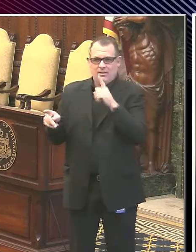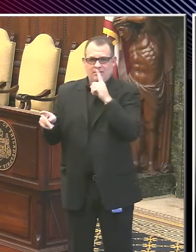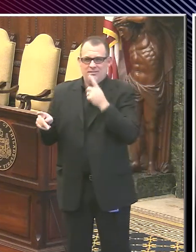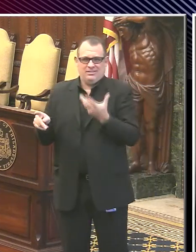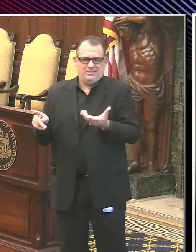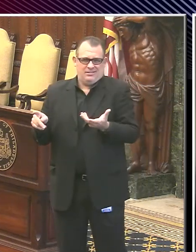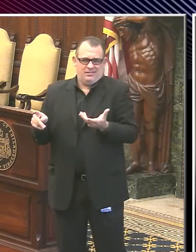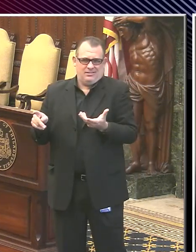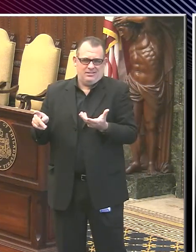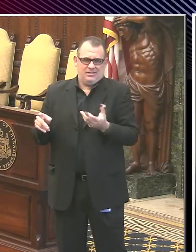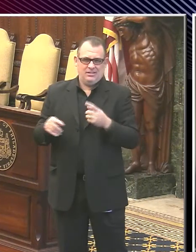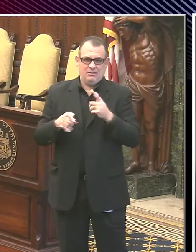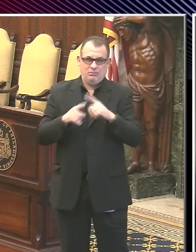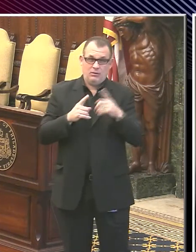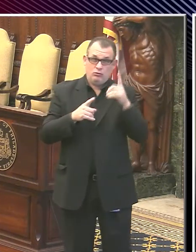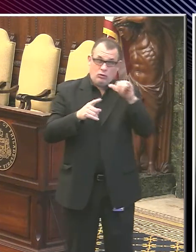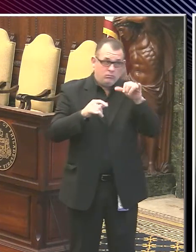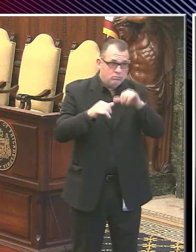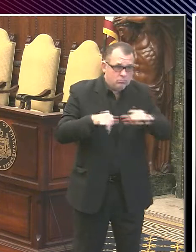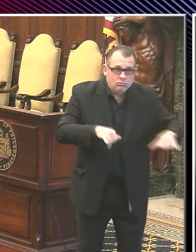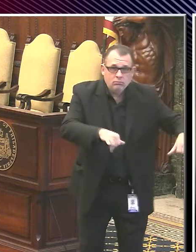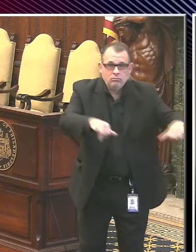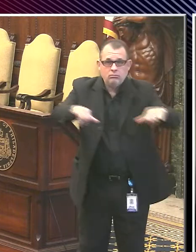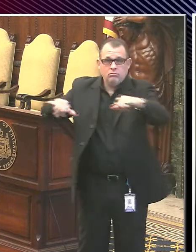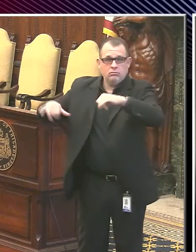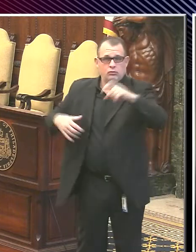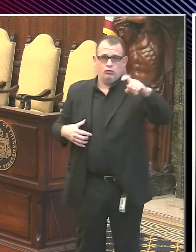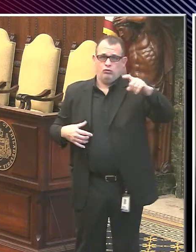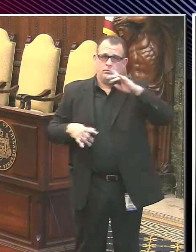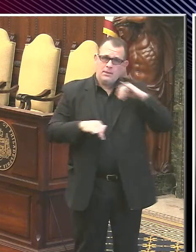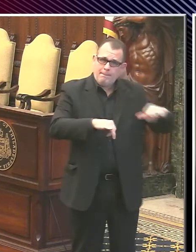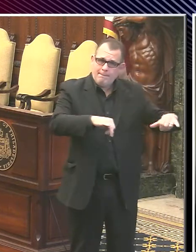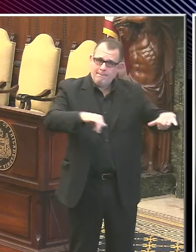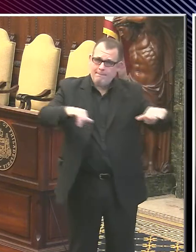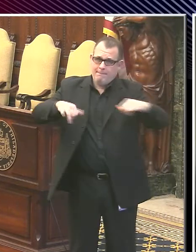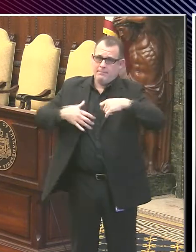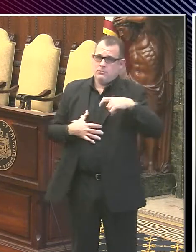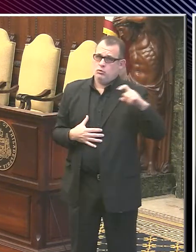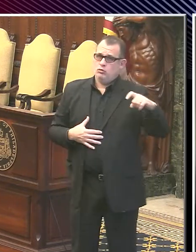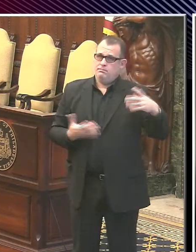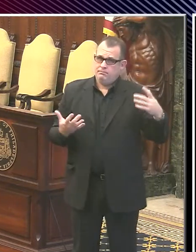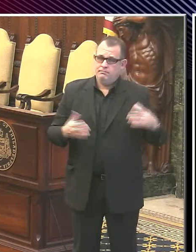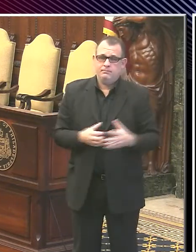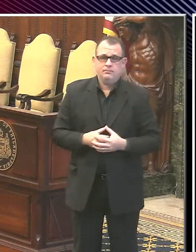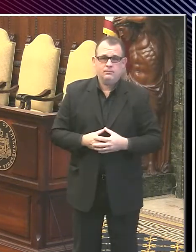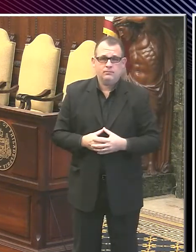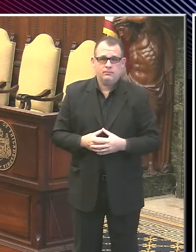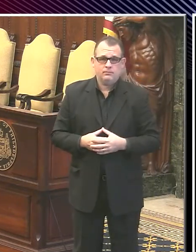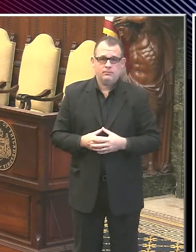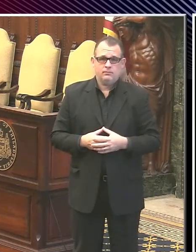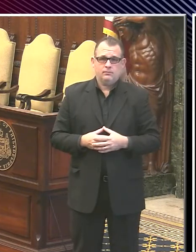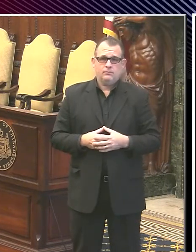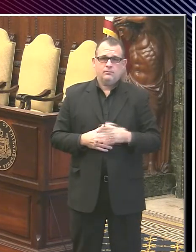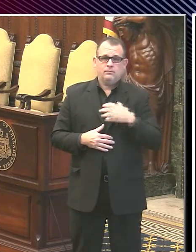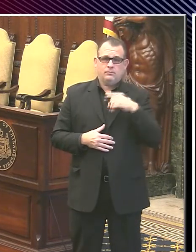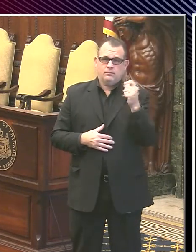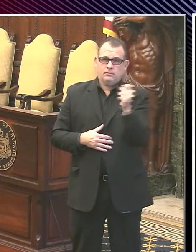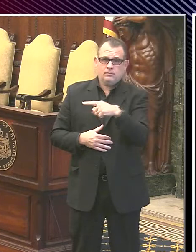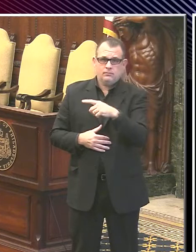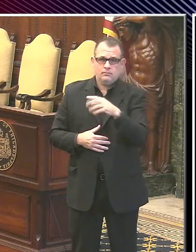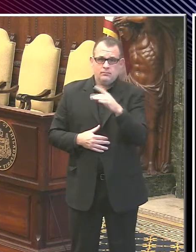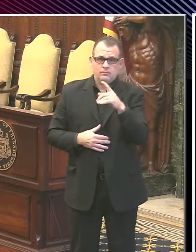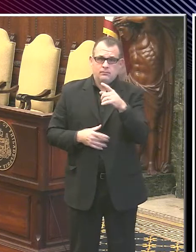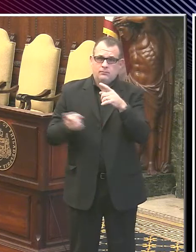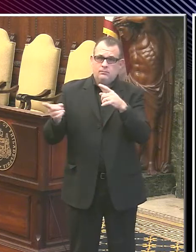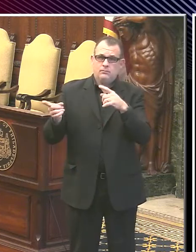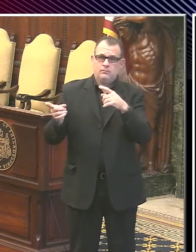consistency of the restrictions across the rest of the state would be very valuable, even to us in the city. Did you actually have contact with Delaware County